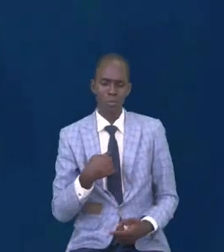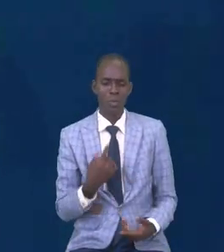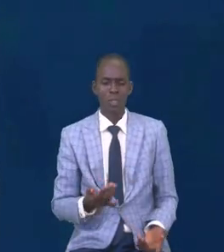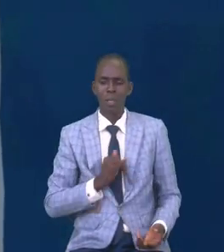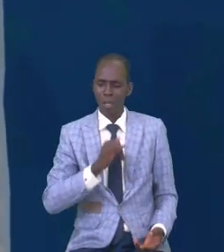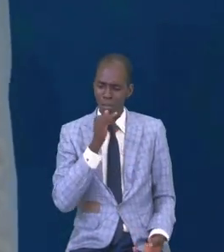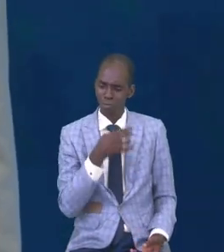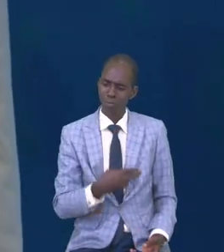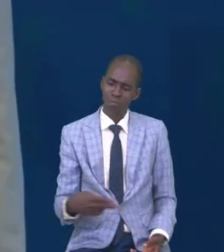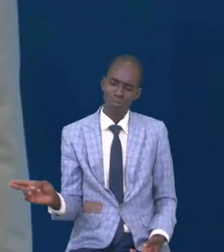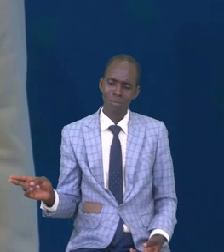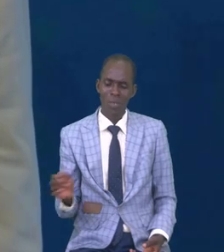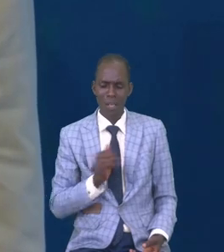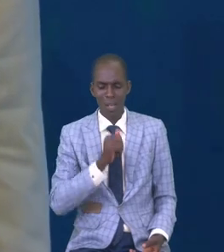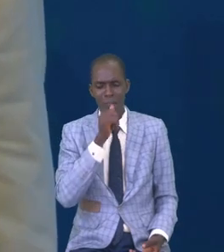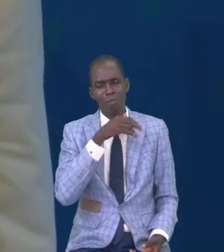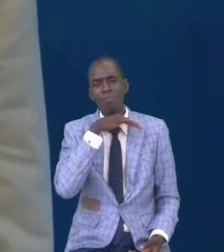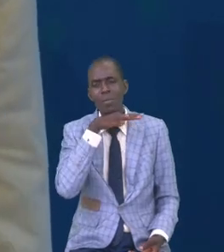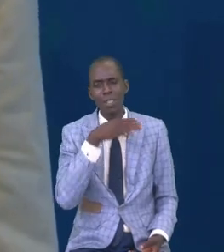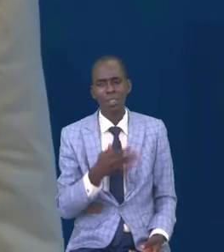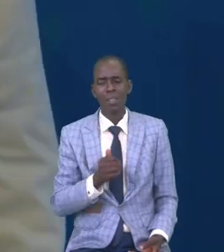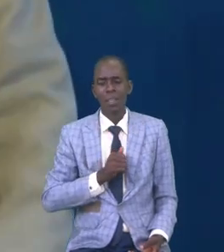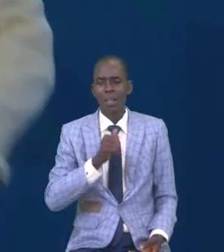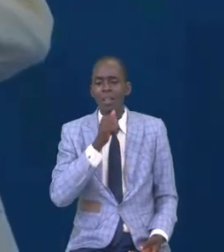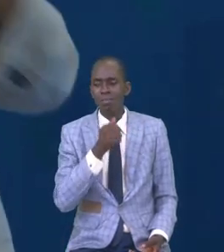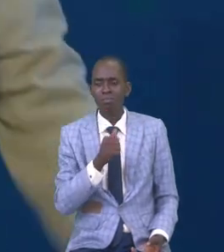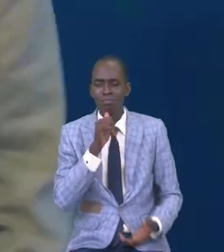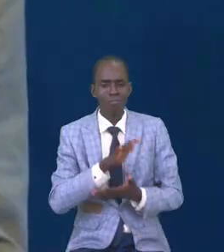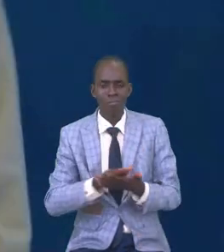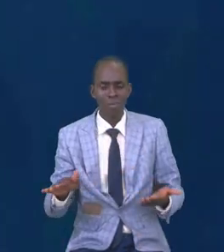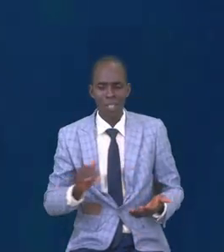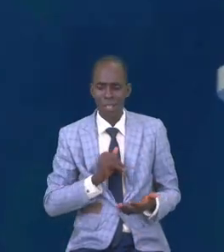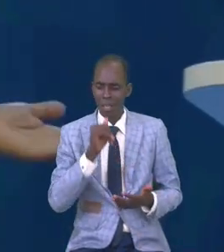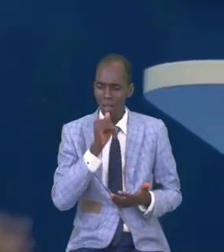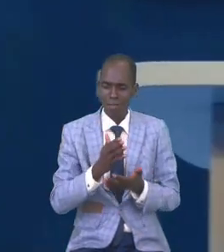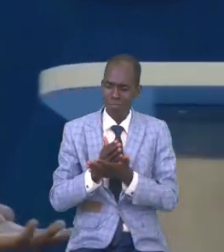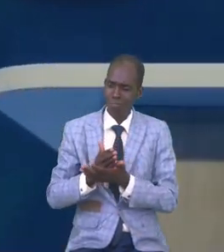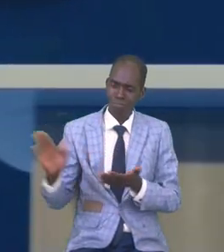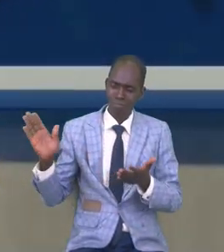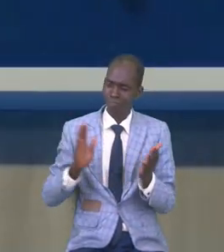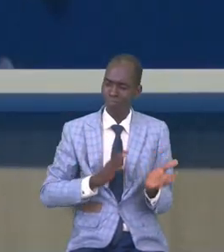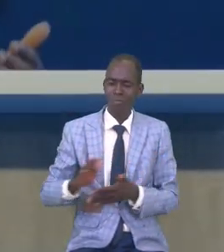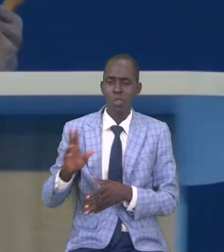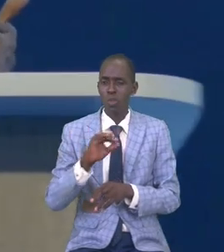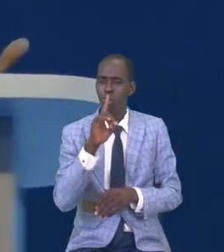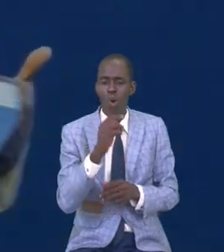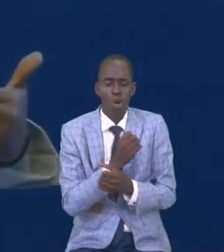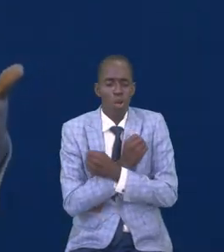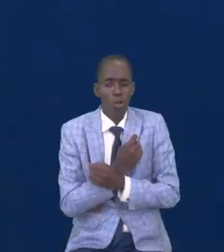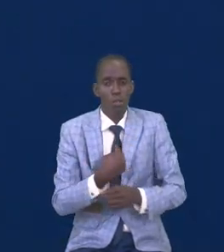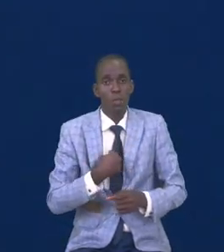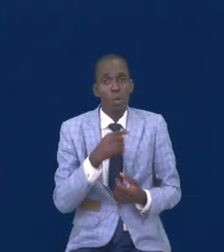miserable. I'm dirty. I'm defiled. I'm dejected. Nobody loves me. When you say that